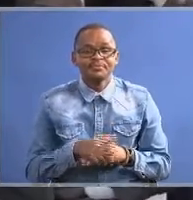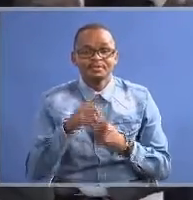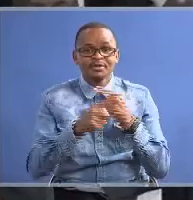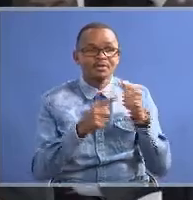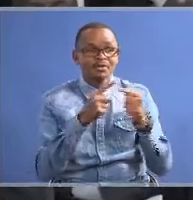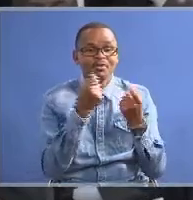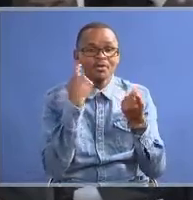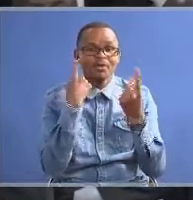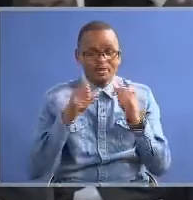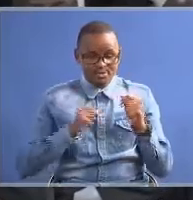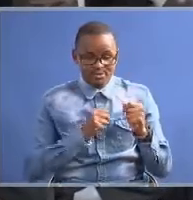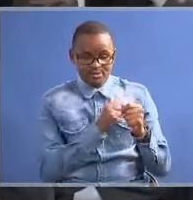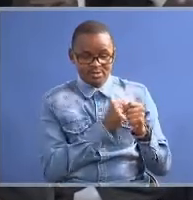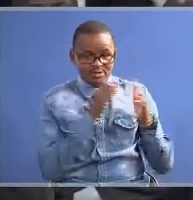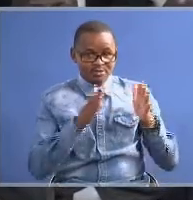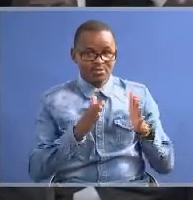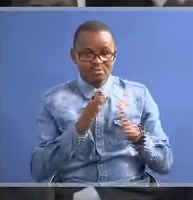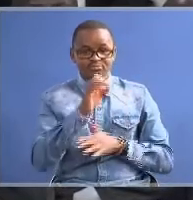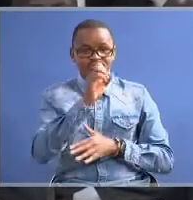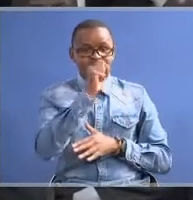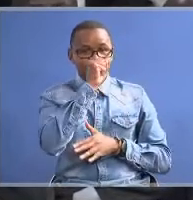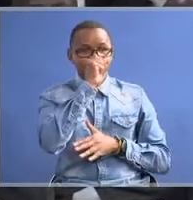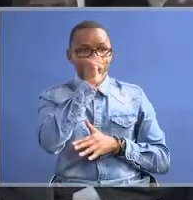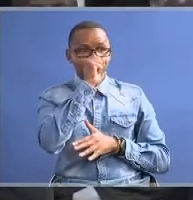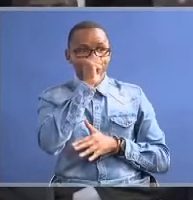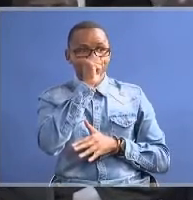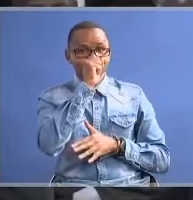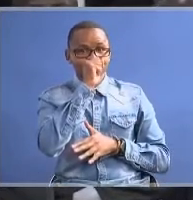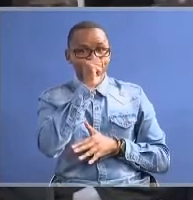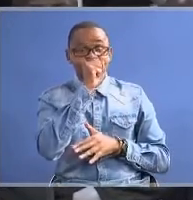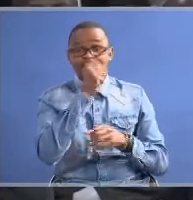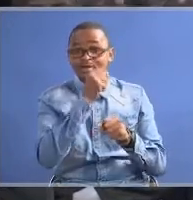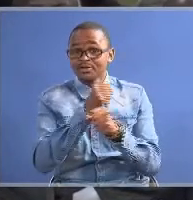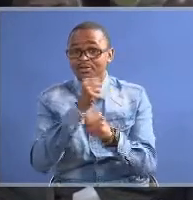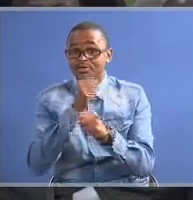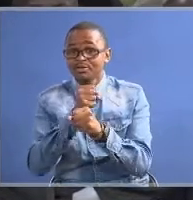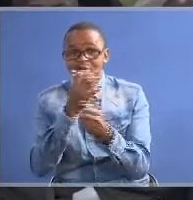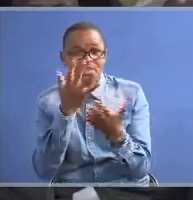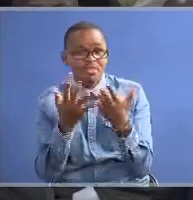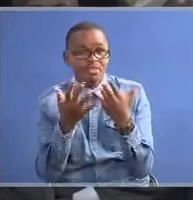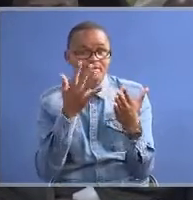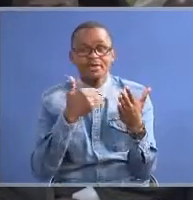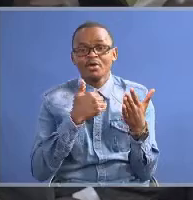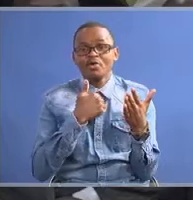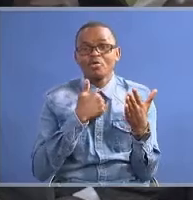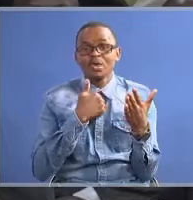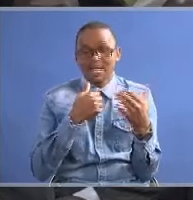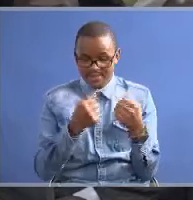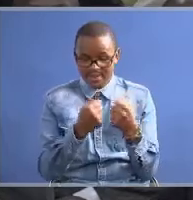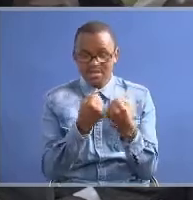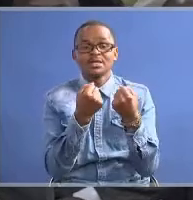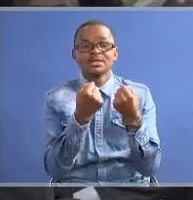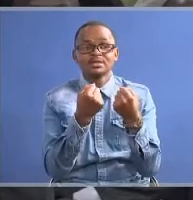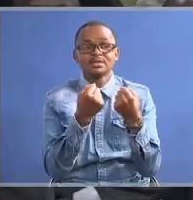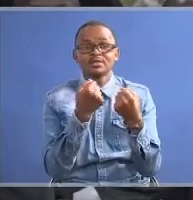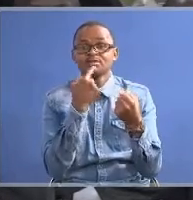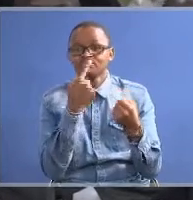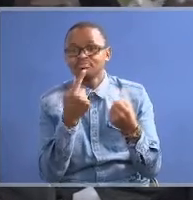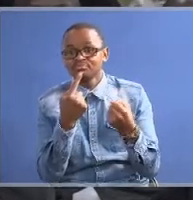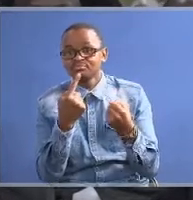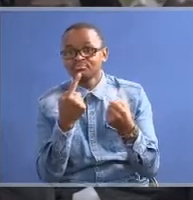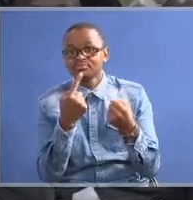When Kericho Senator was handed the microphone, he went ballistic on the manner in which the event was conducted. His